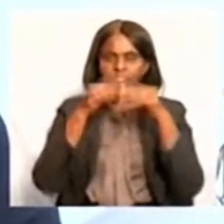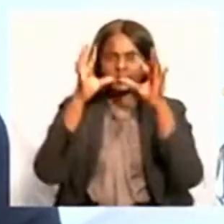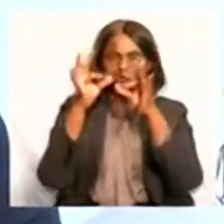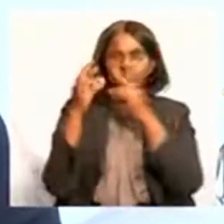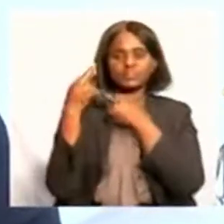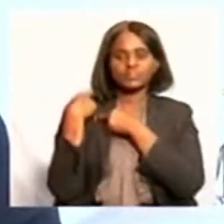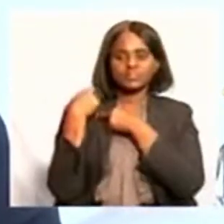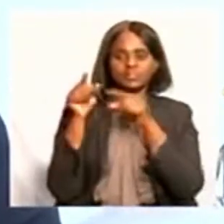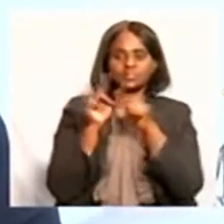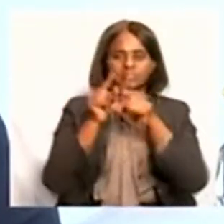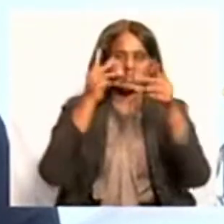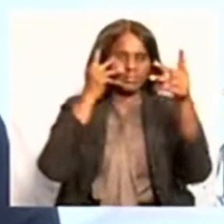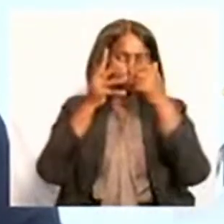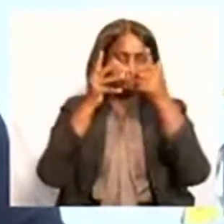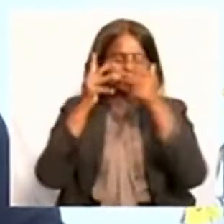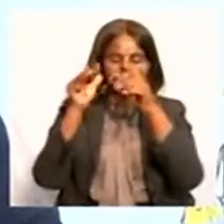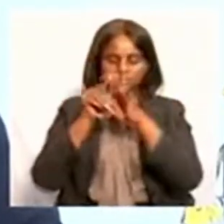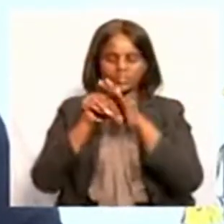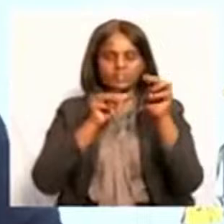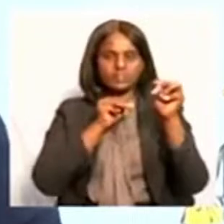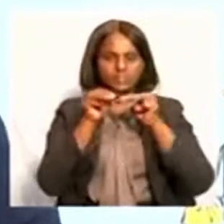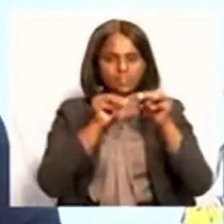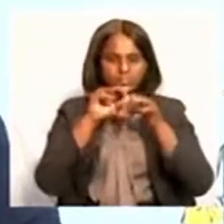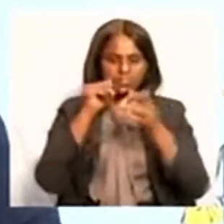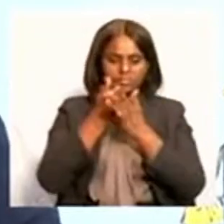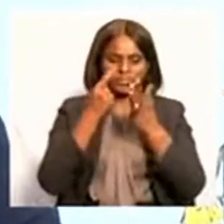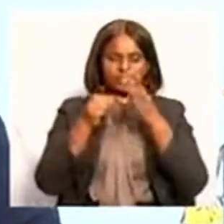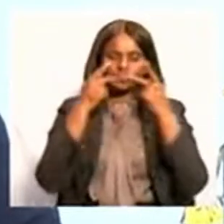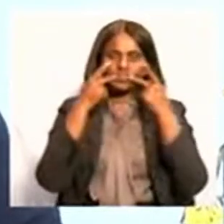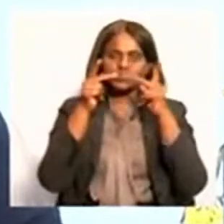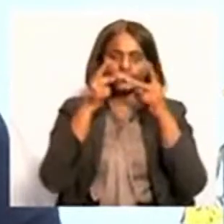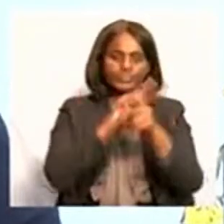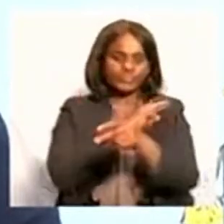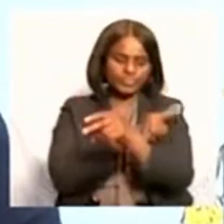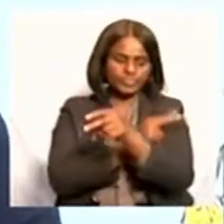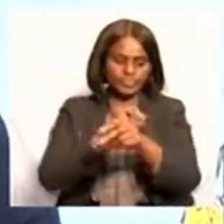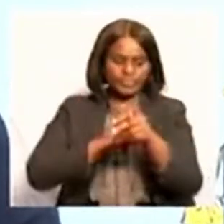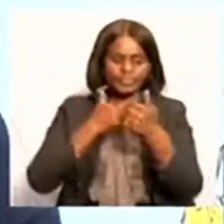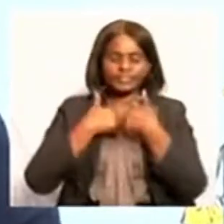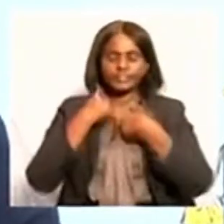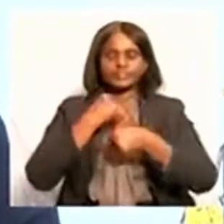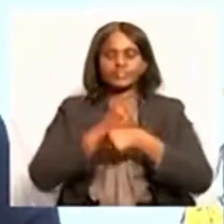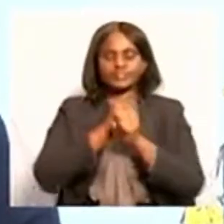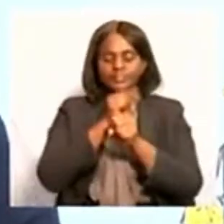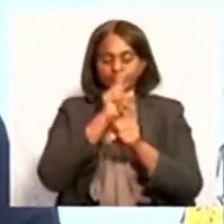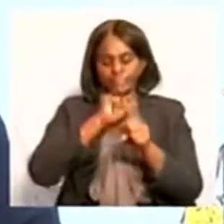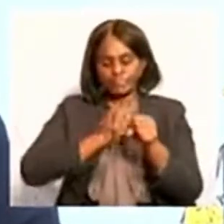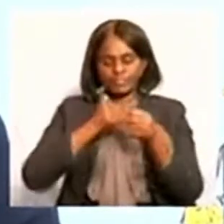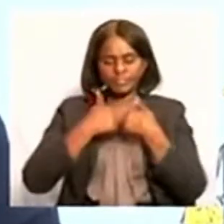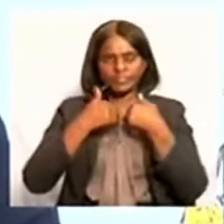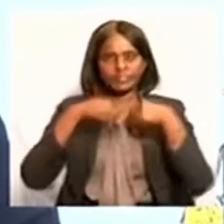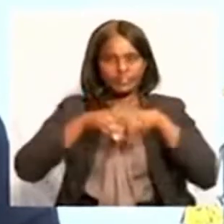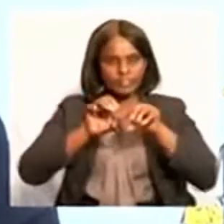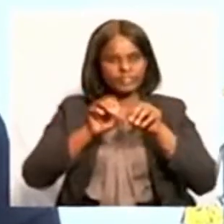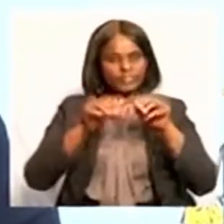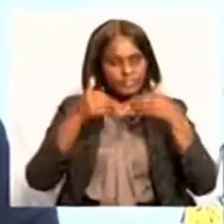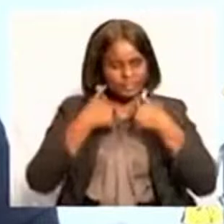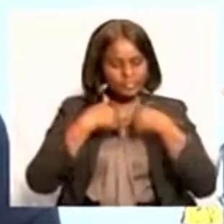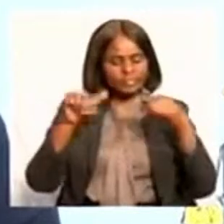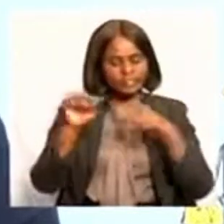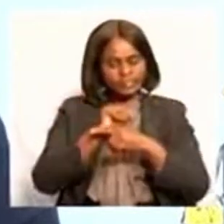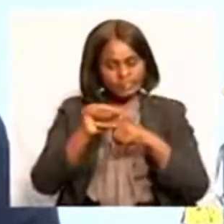and transparency in the management of public resources, we've ensured that we've continued to train